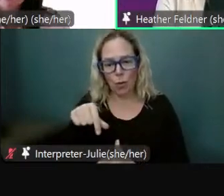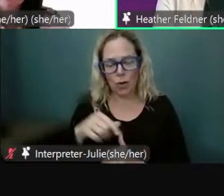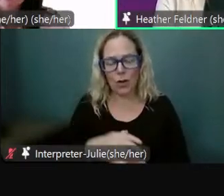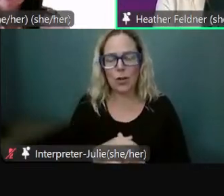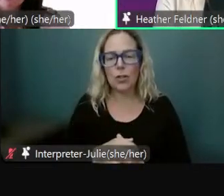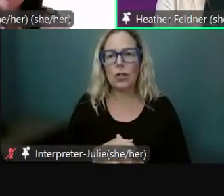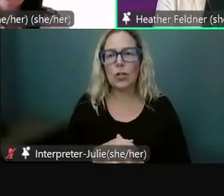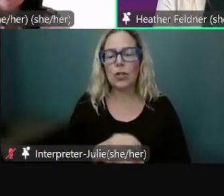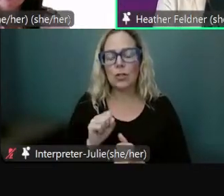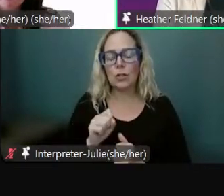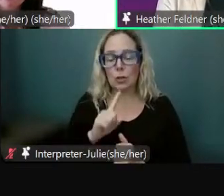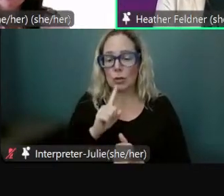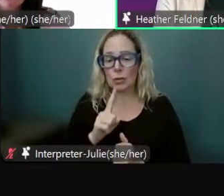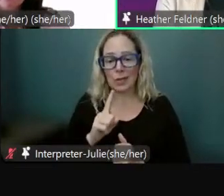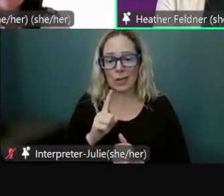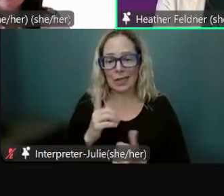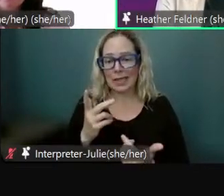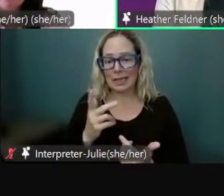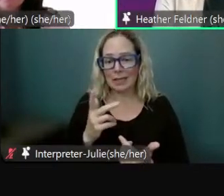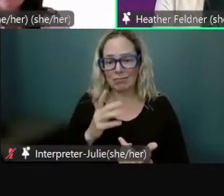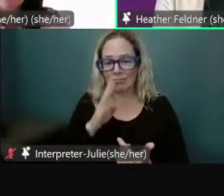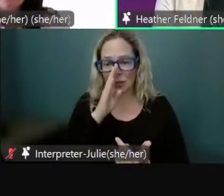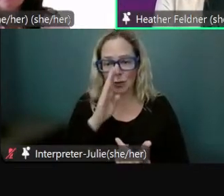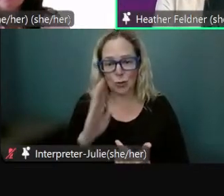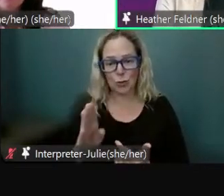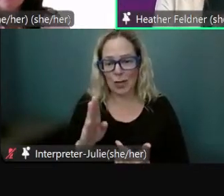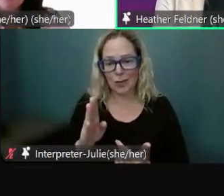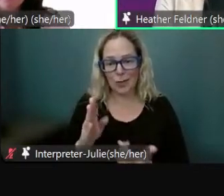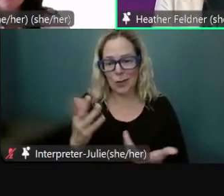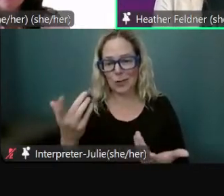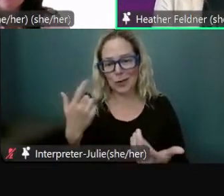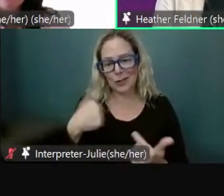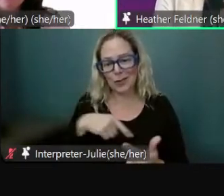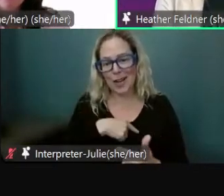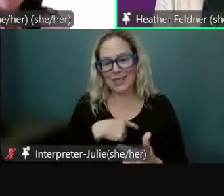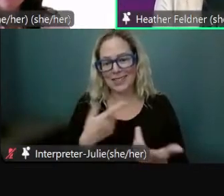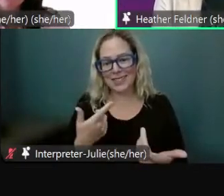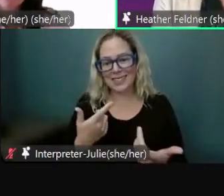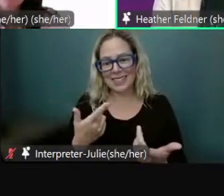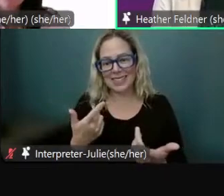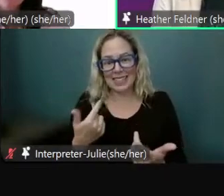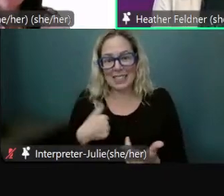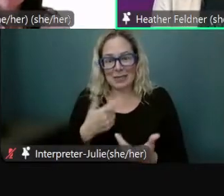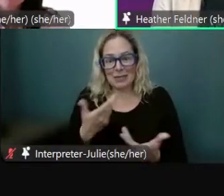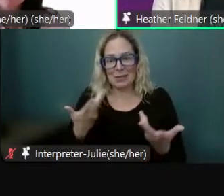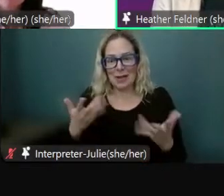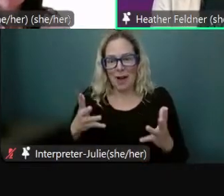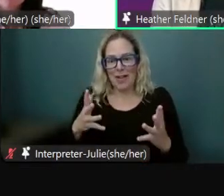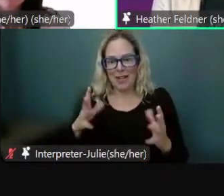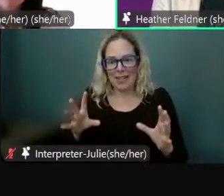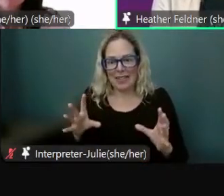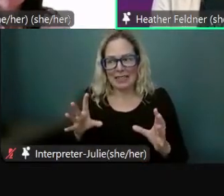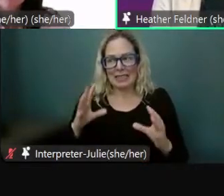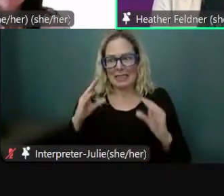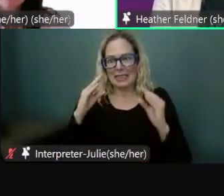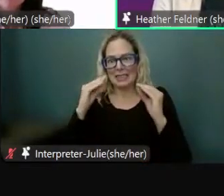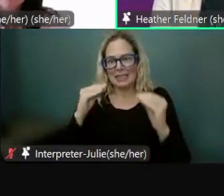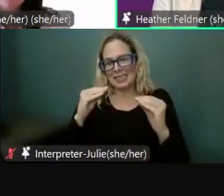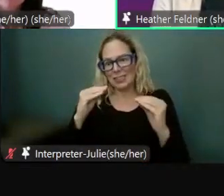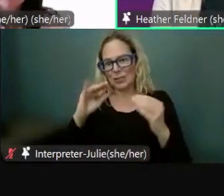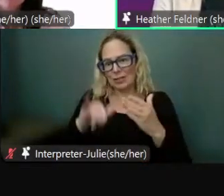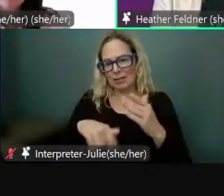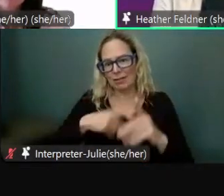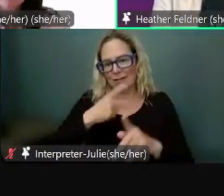was fairly straightforward for us since we were actively teaching that type of content